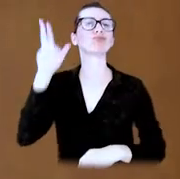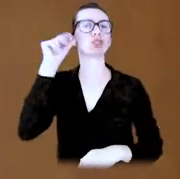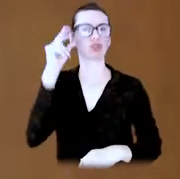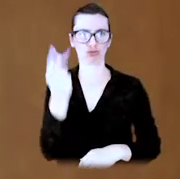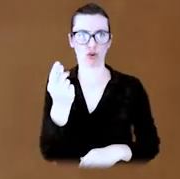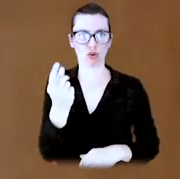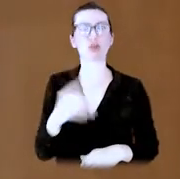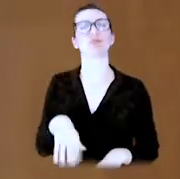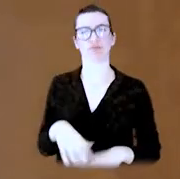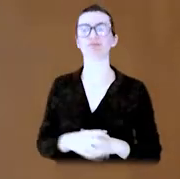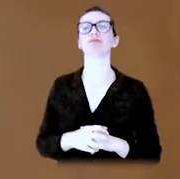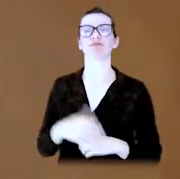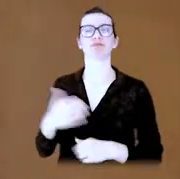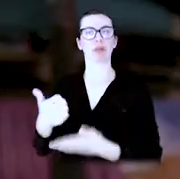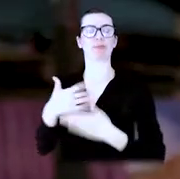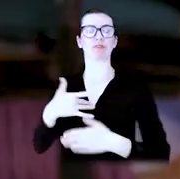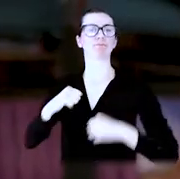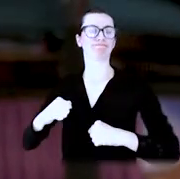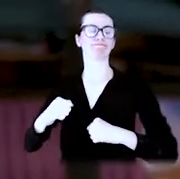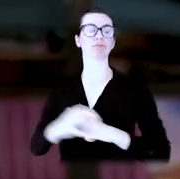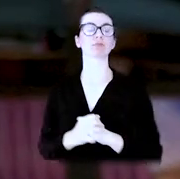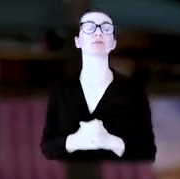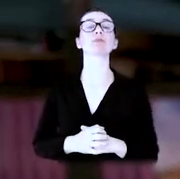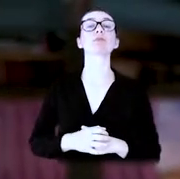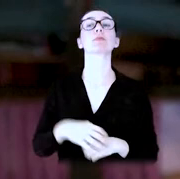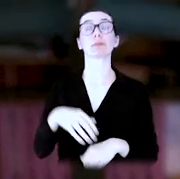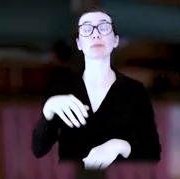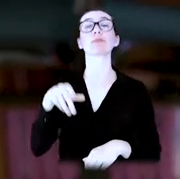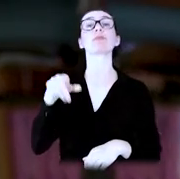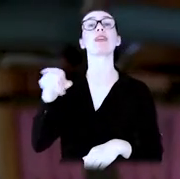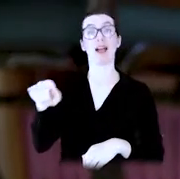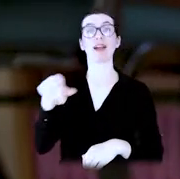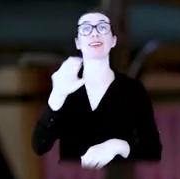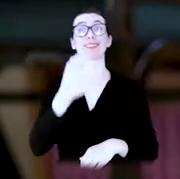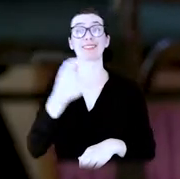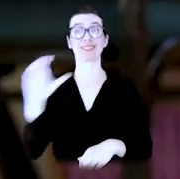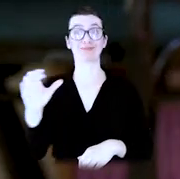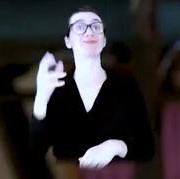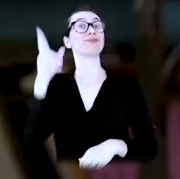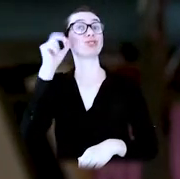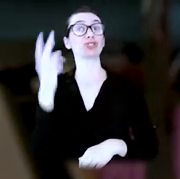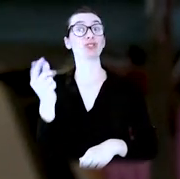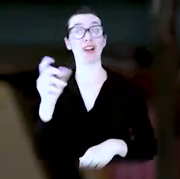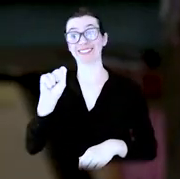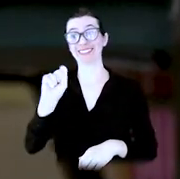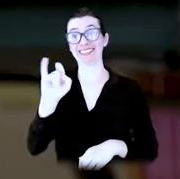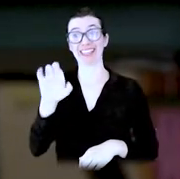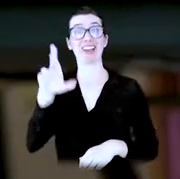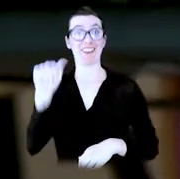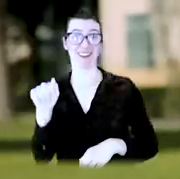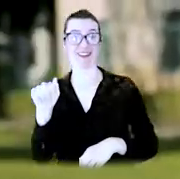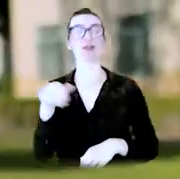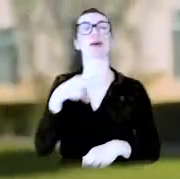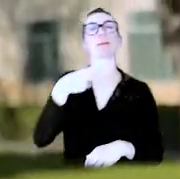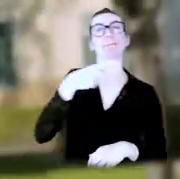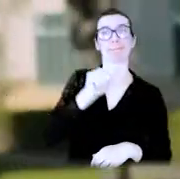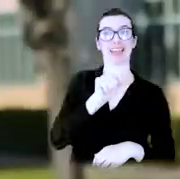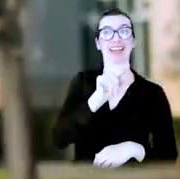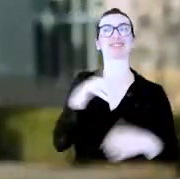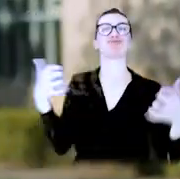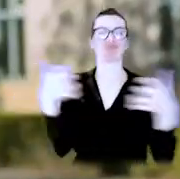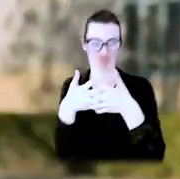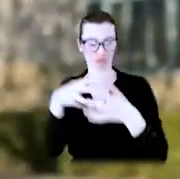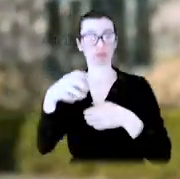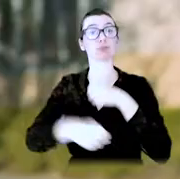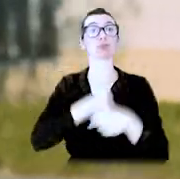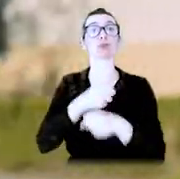looking for. Patty was matched with Canine Companion's hearing dog Sierra in 2019. The funny thing is, she